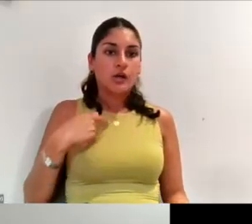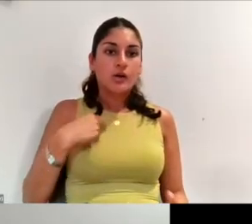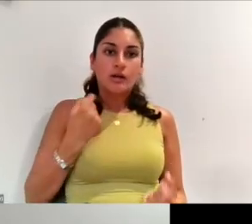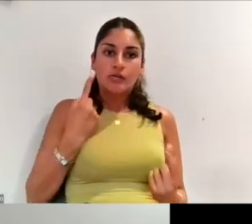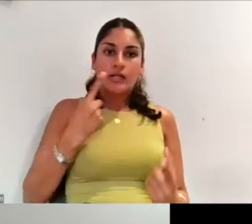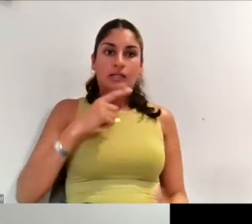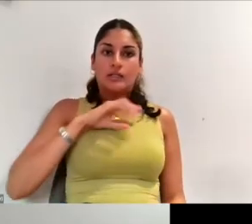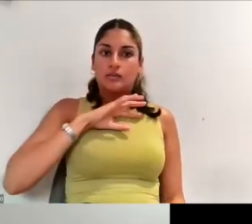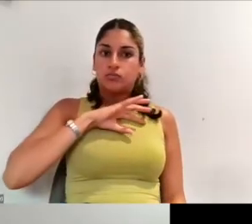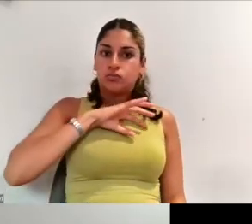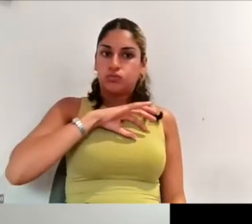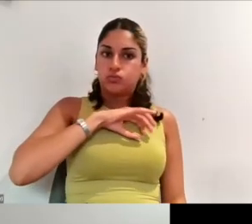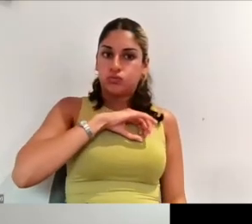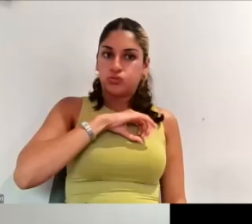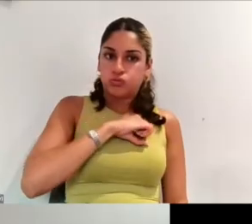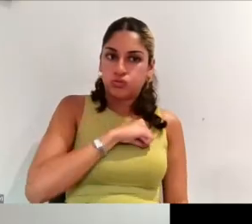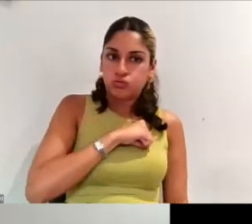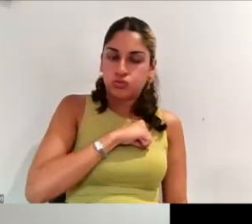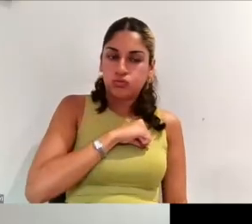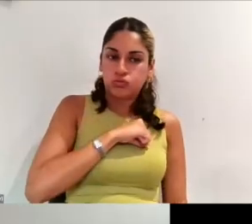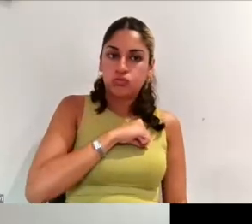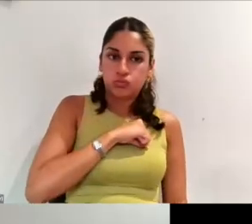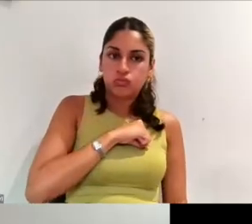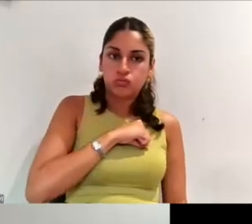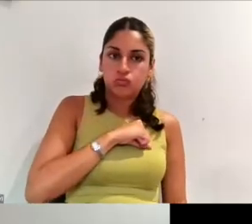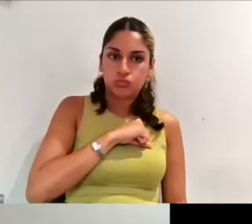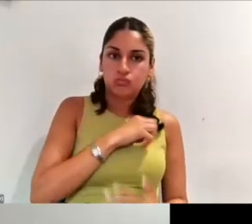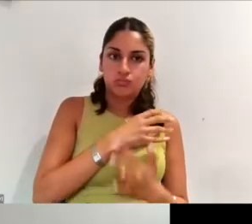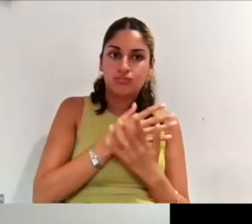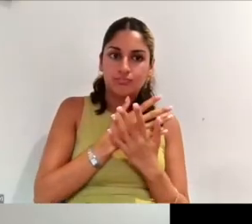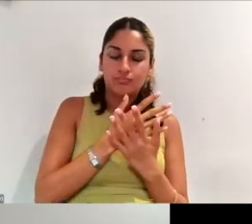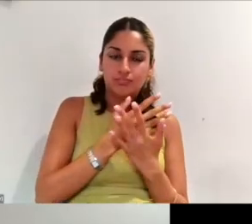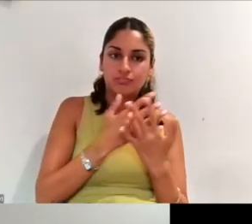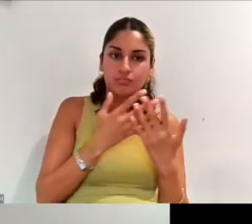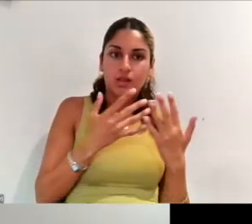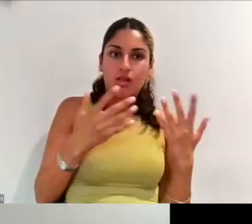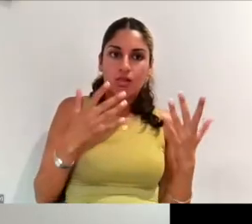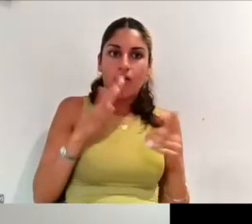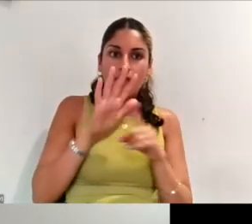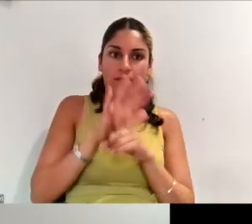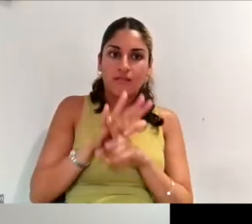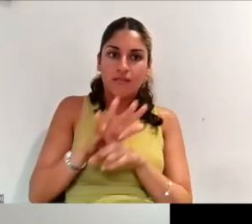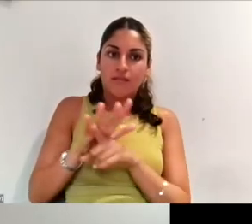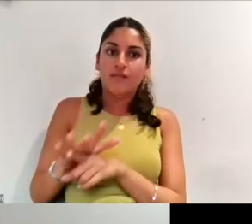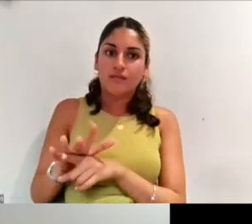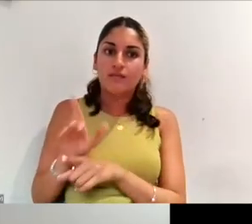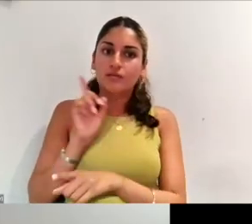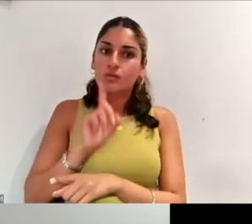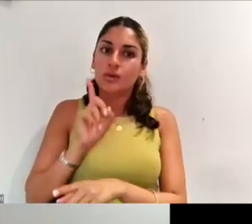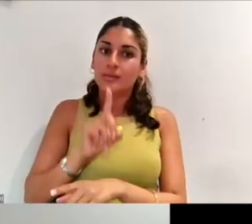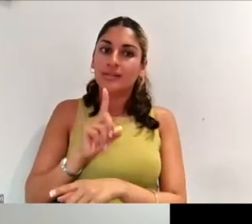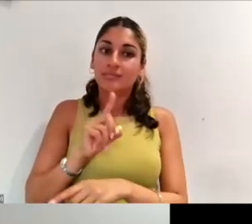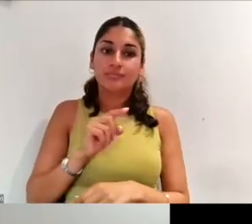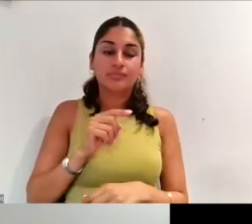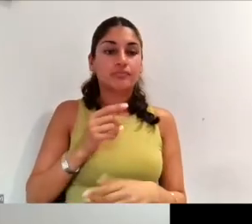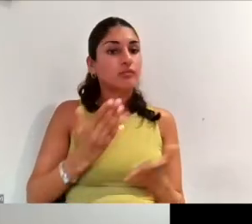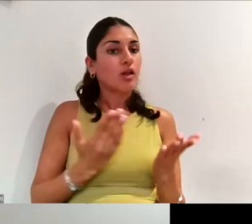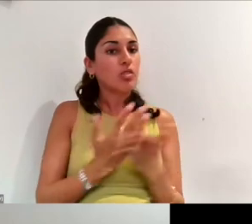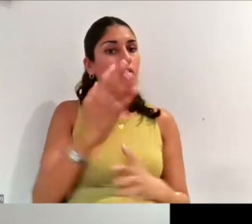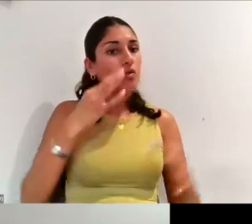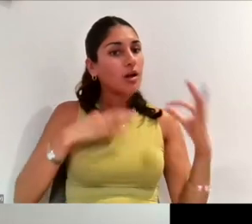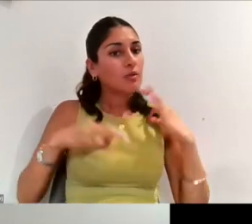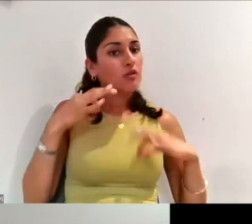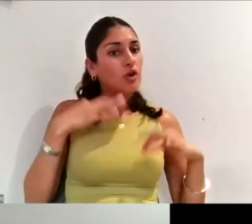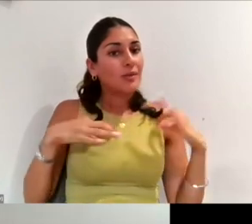lot of other things that clicked into place. And then realizing there's a section in the video that we saw around like the goddess, and the goddess